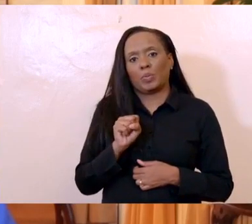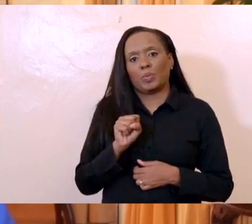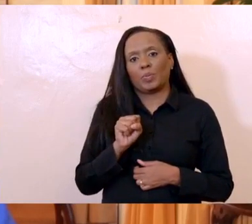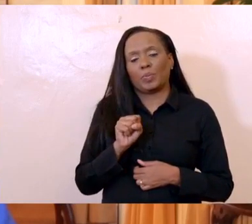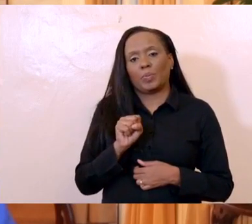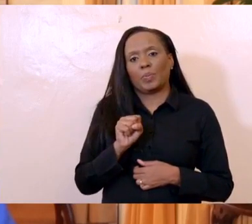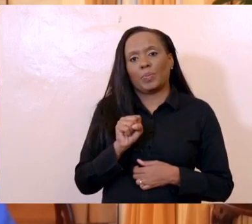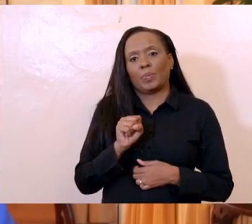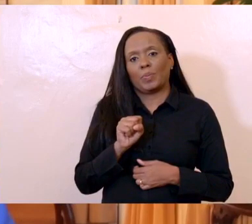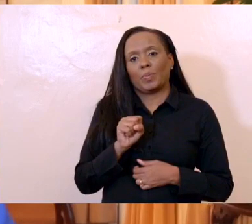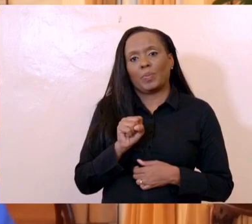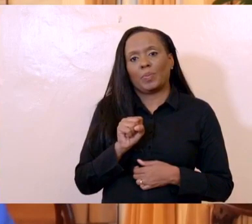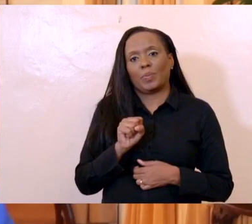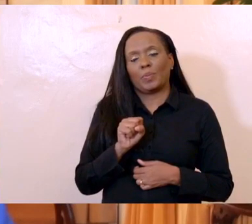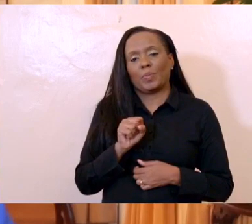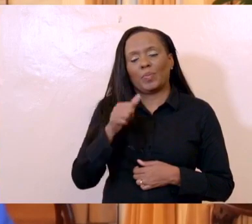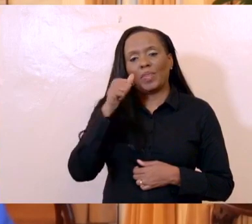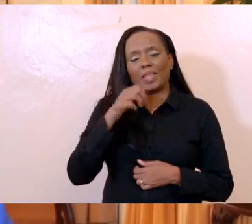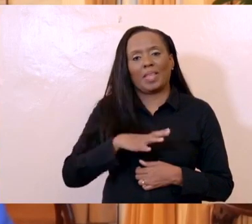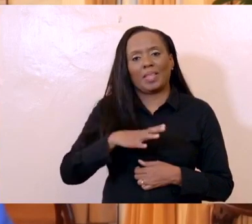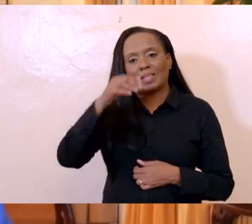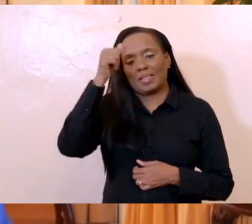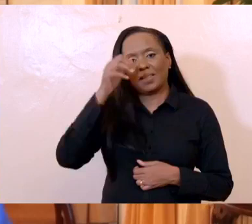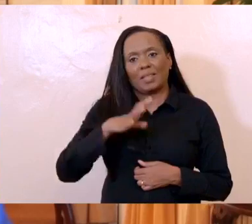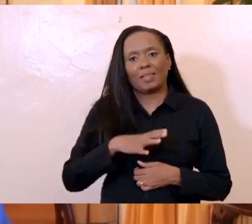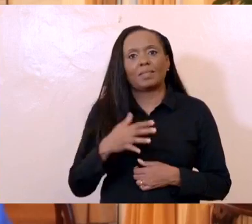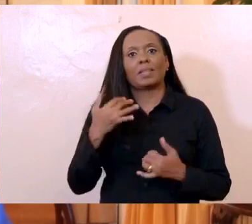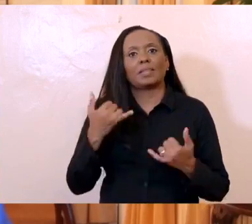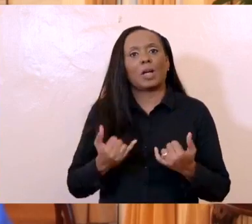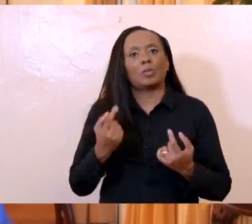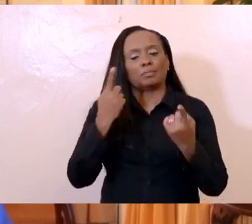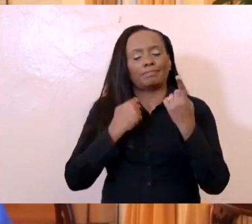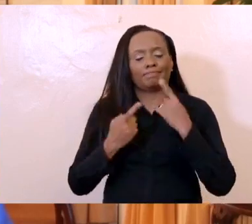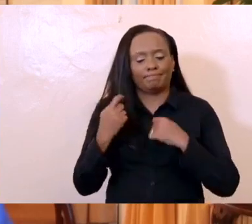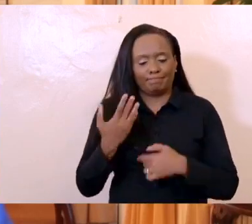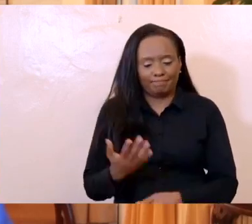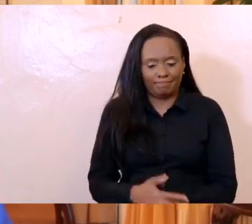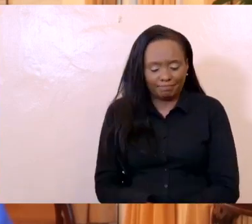gentlemen of the media, welcome to you, and we will take your questions at this time.